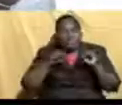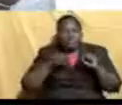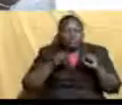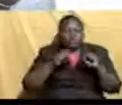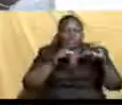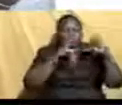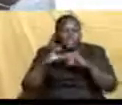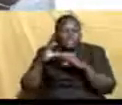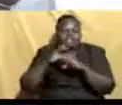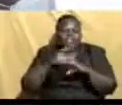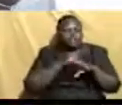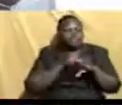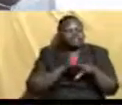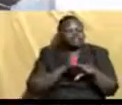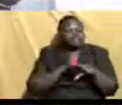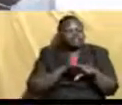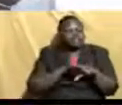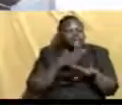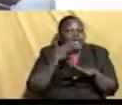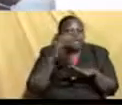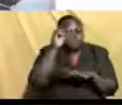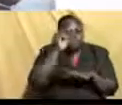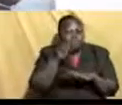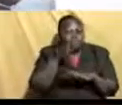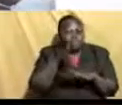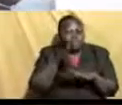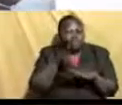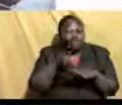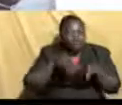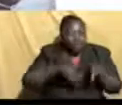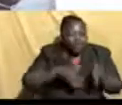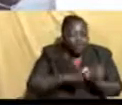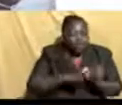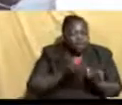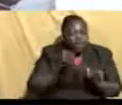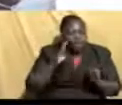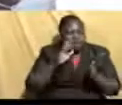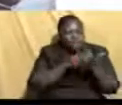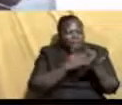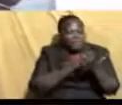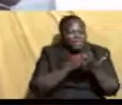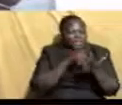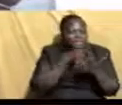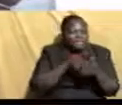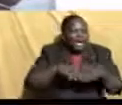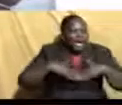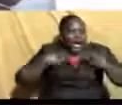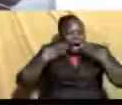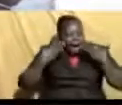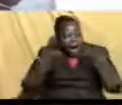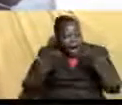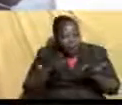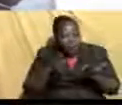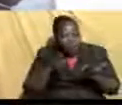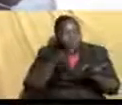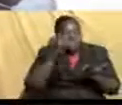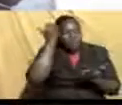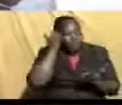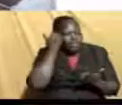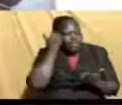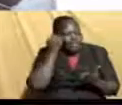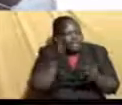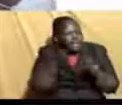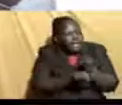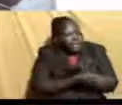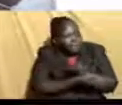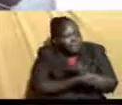upon without necessarily contravening the Constitution. So, the remit of implied provisions of the Constitution, to how should courts be interpreting when